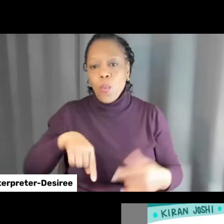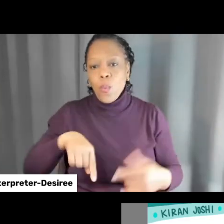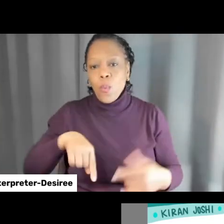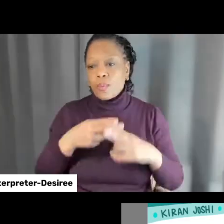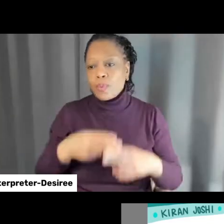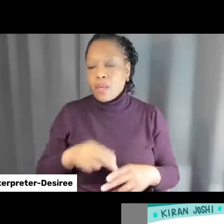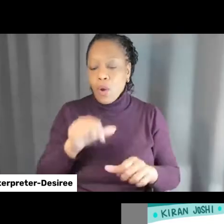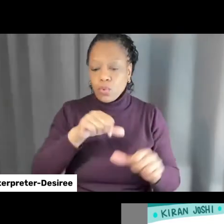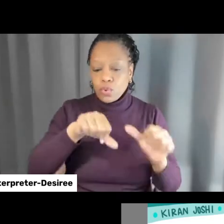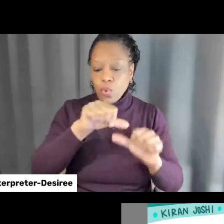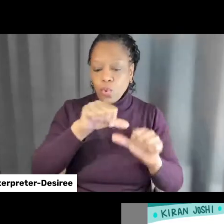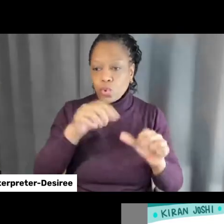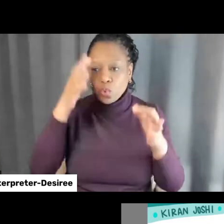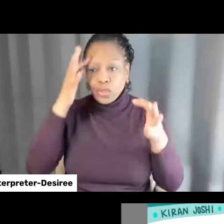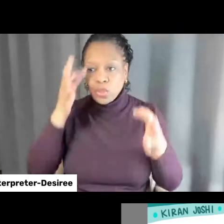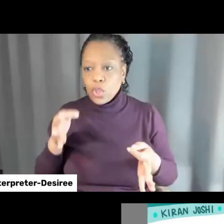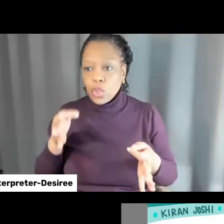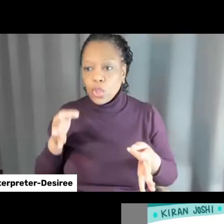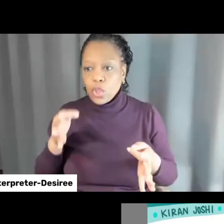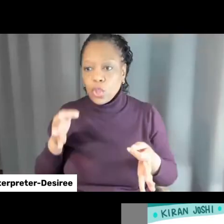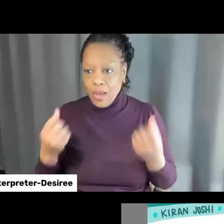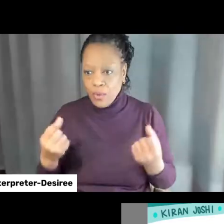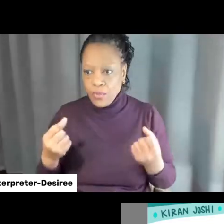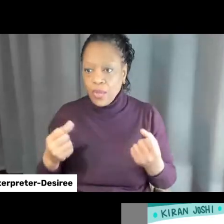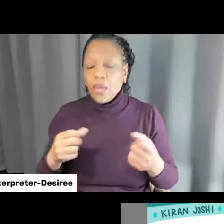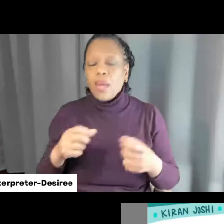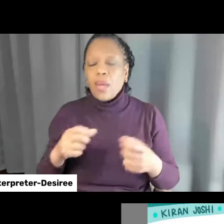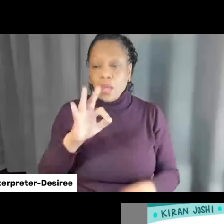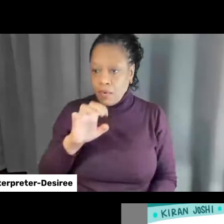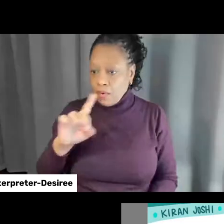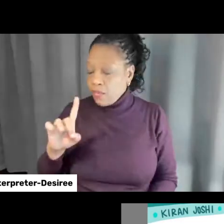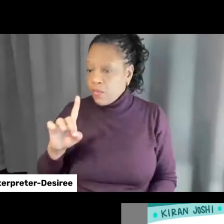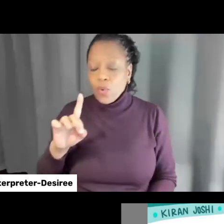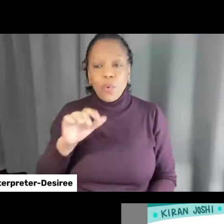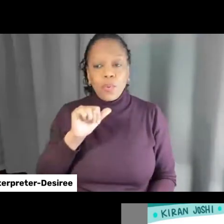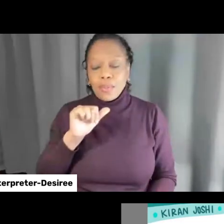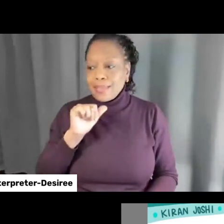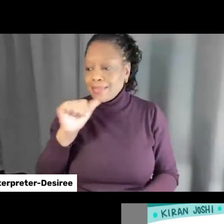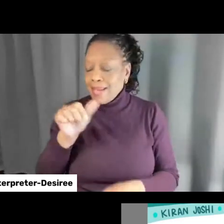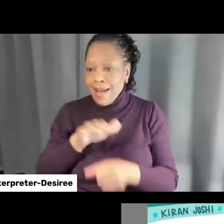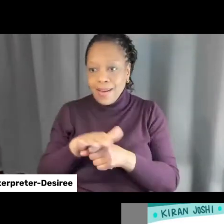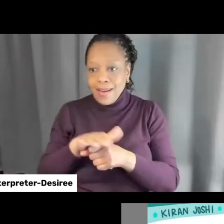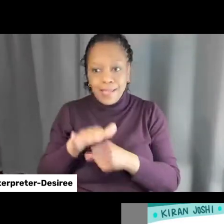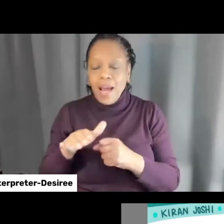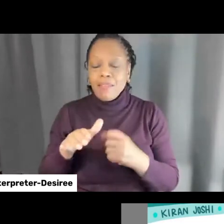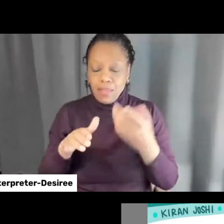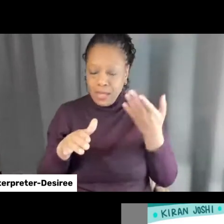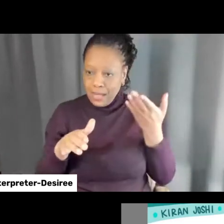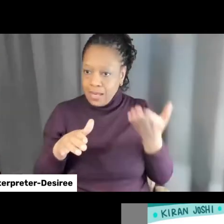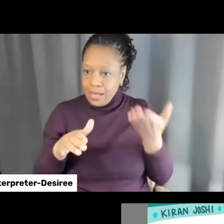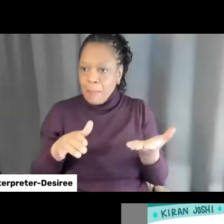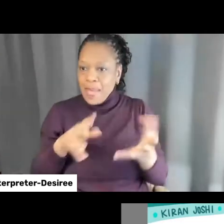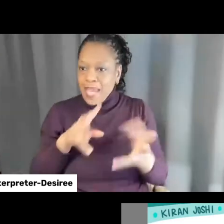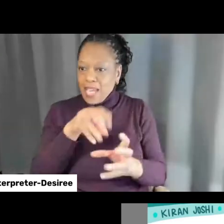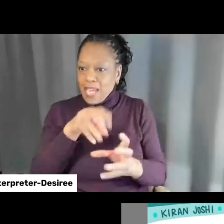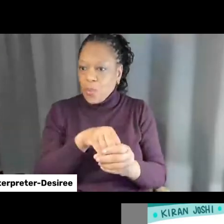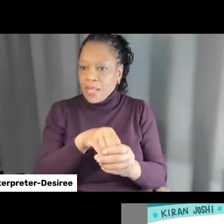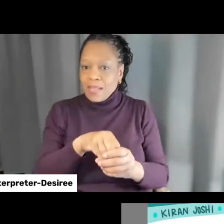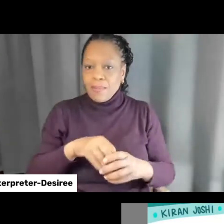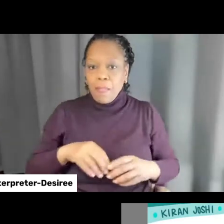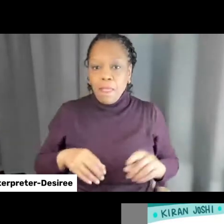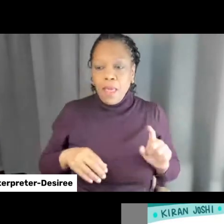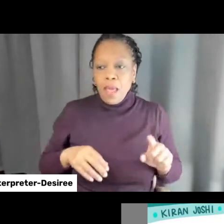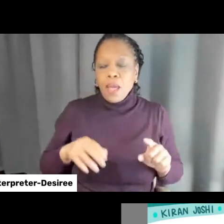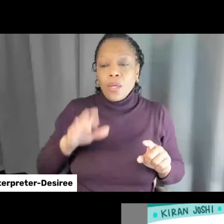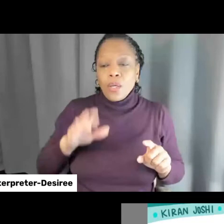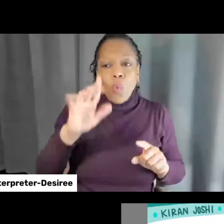determinants of health, food insecurity being among them. If you'll permit me, I'm going to flip your question just a little bit because